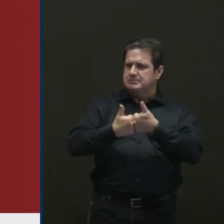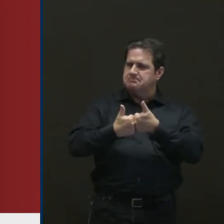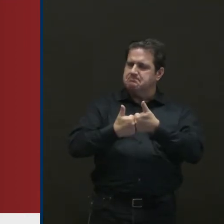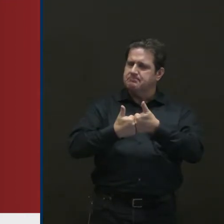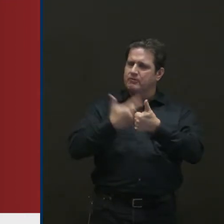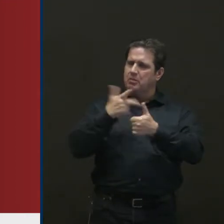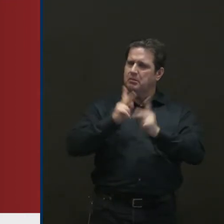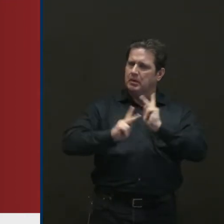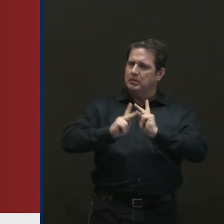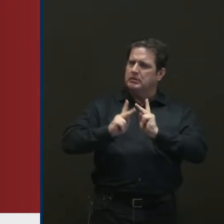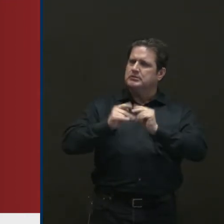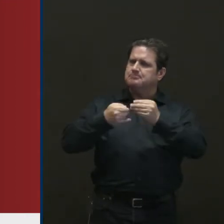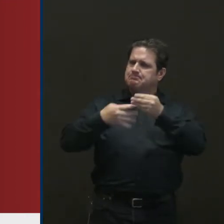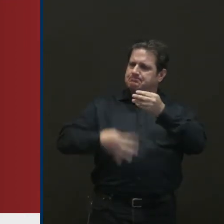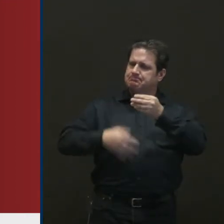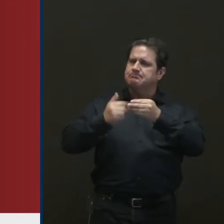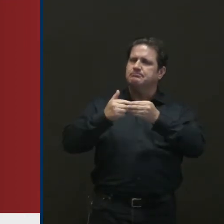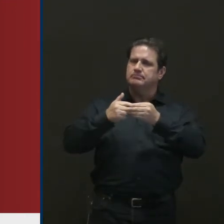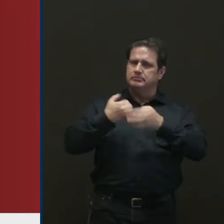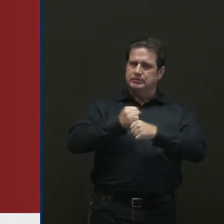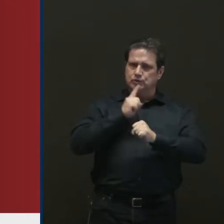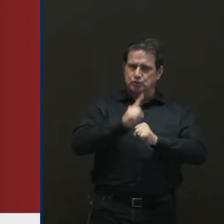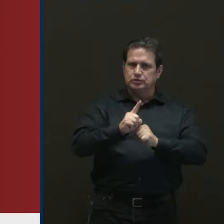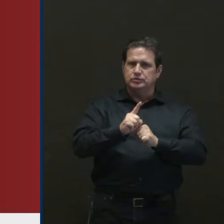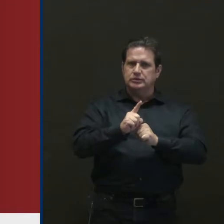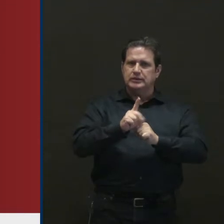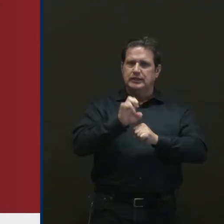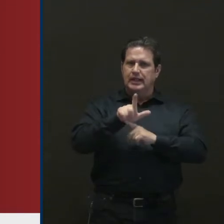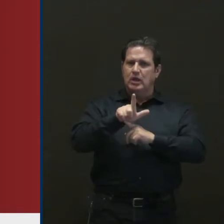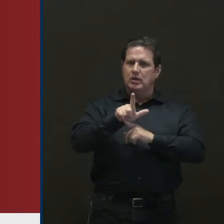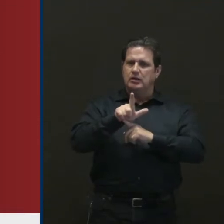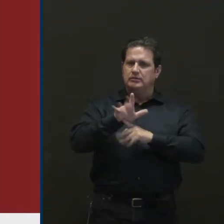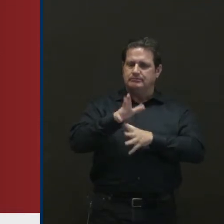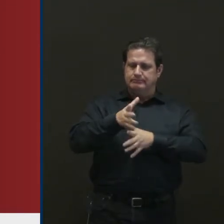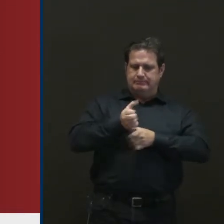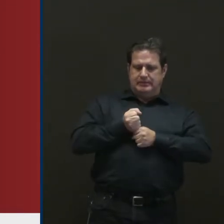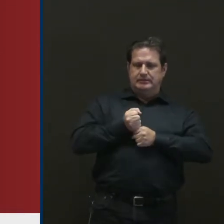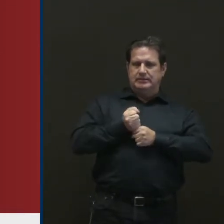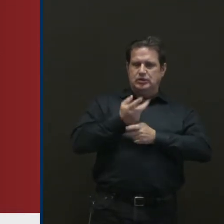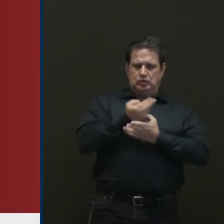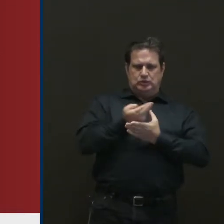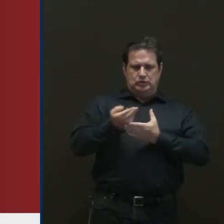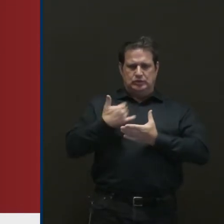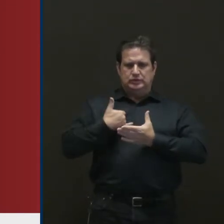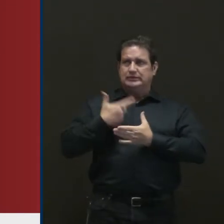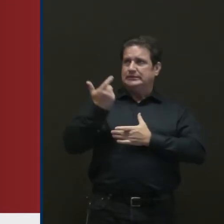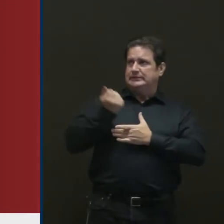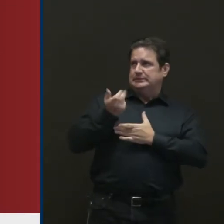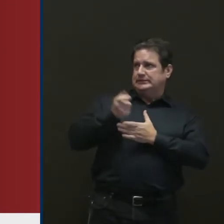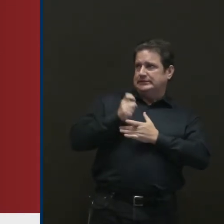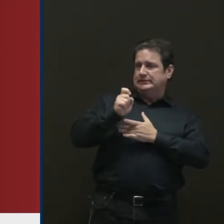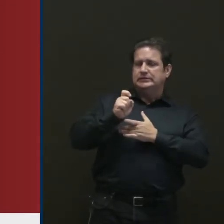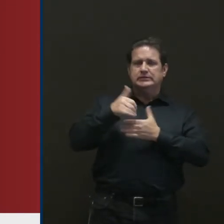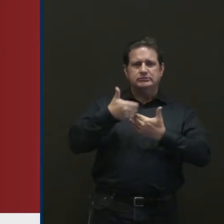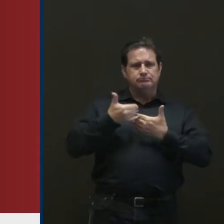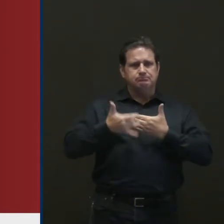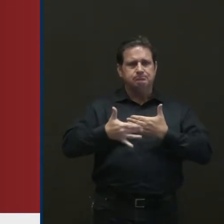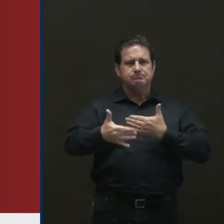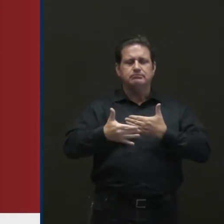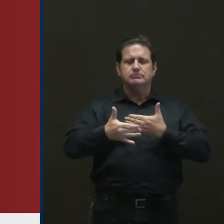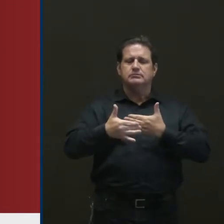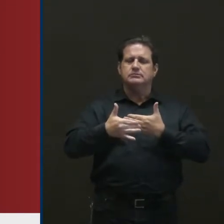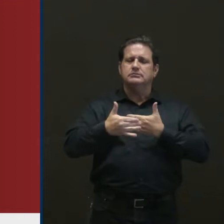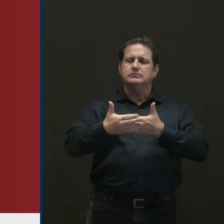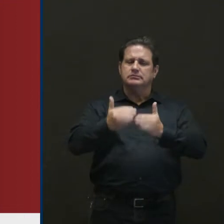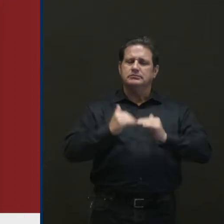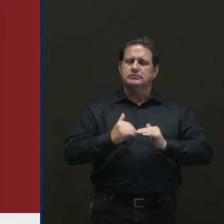for your people and making sure that Delawareans get the resources that they need to stay afloat. And then, of course,